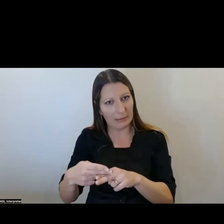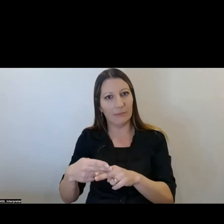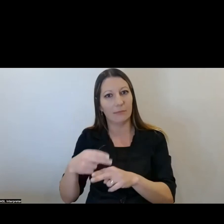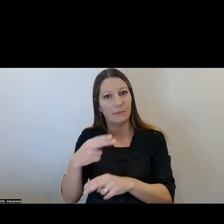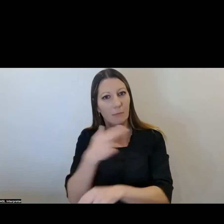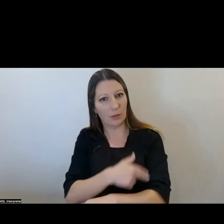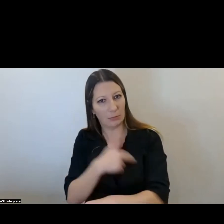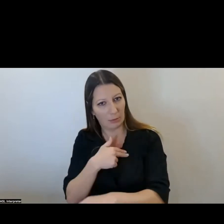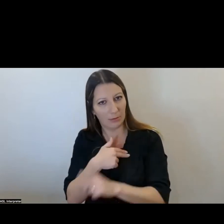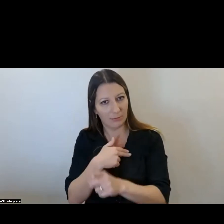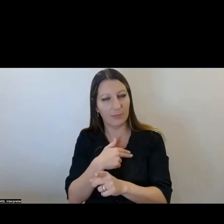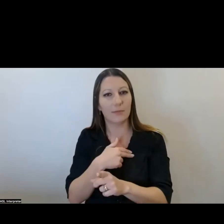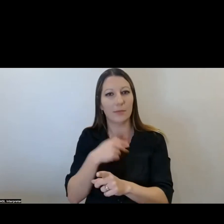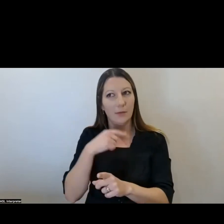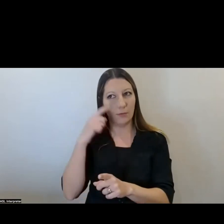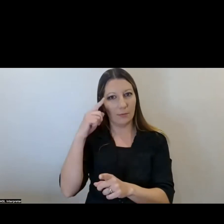So